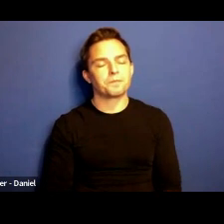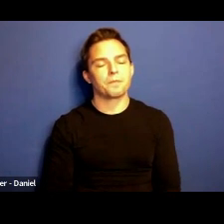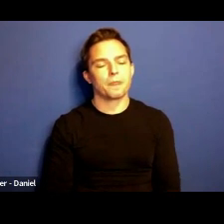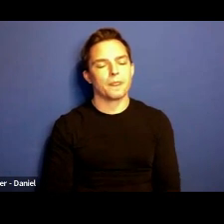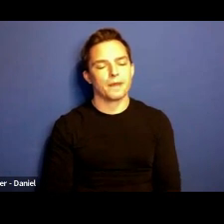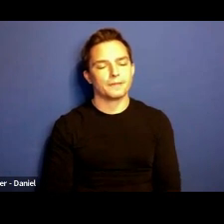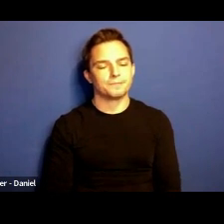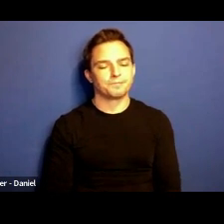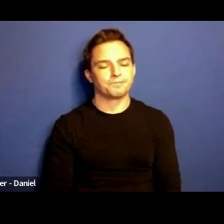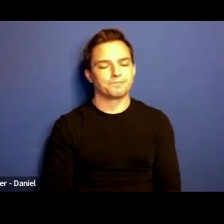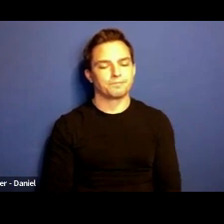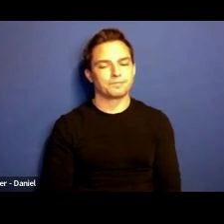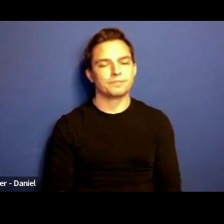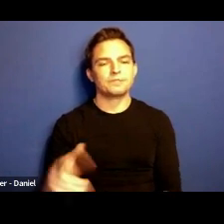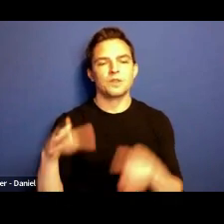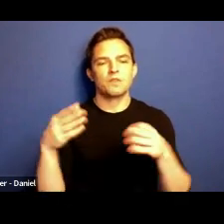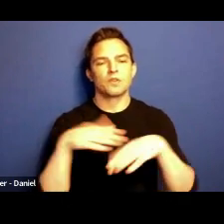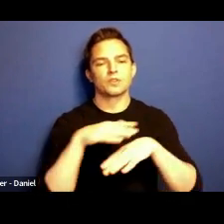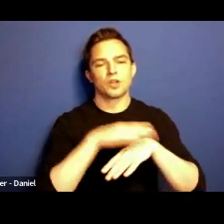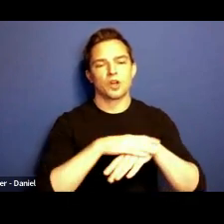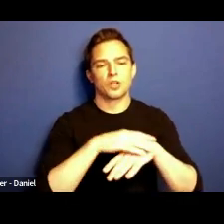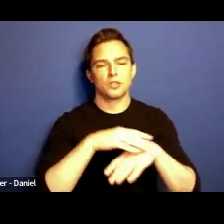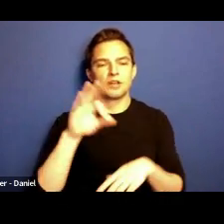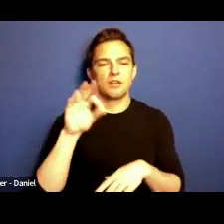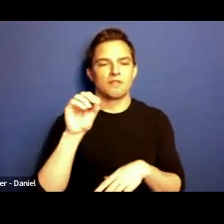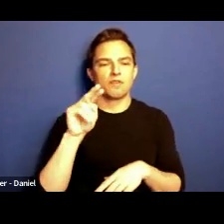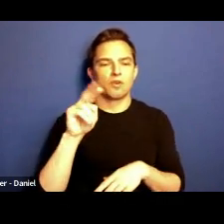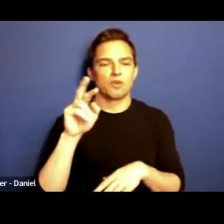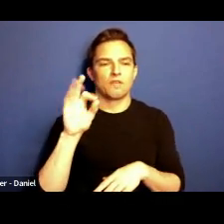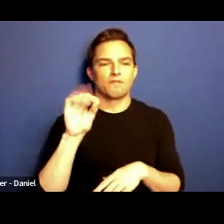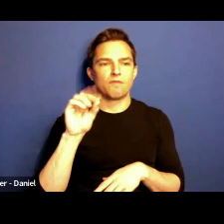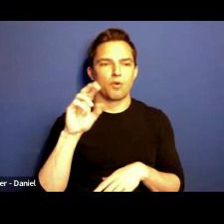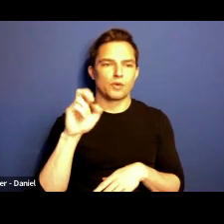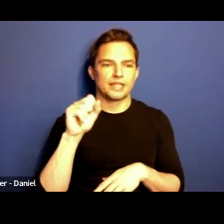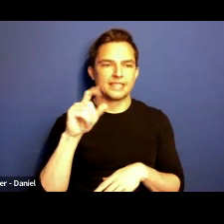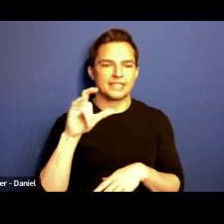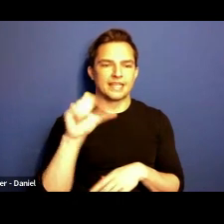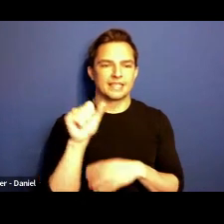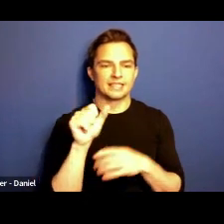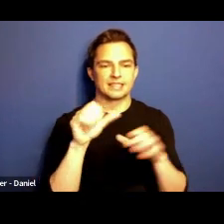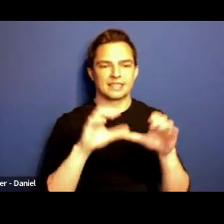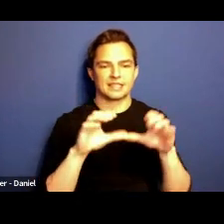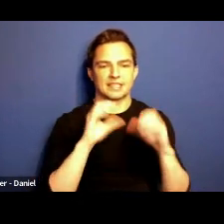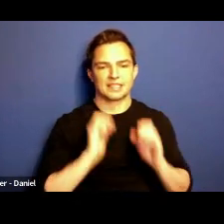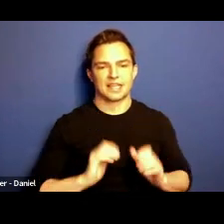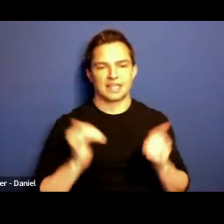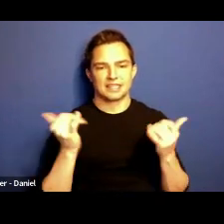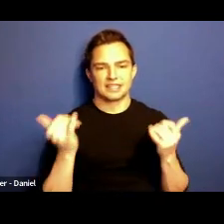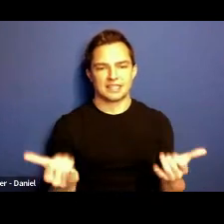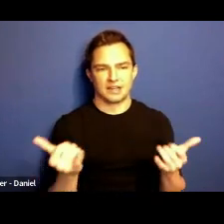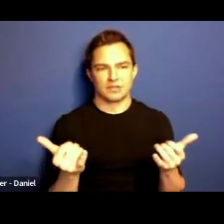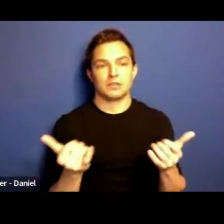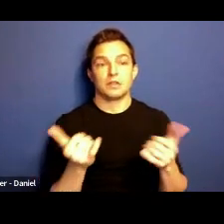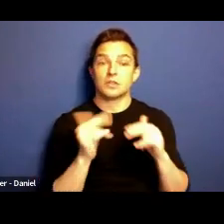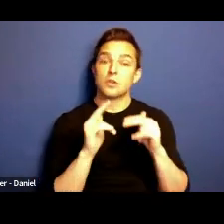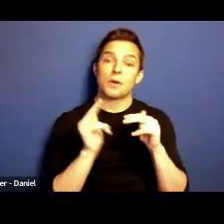which are really focused on forensic clients right now. So there is some building of hospitals